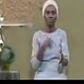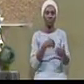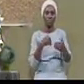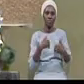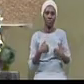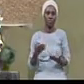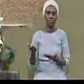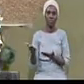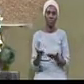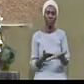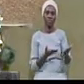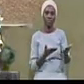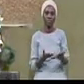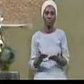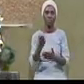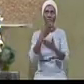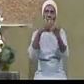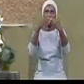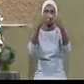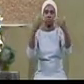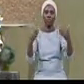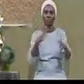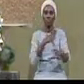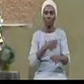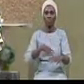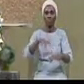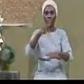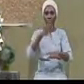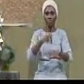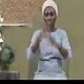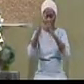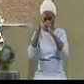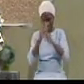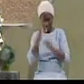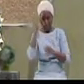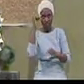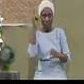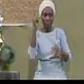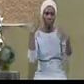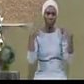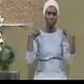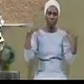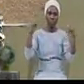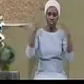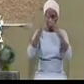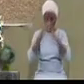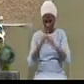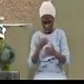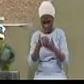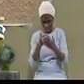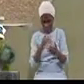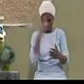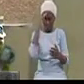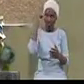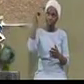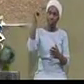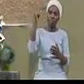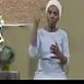Hallelujah. Hallelujah. Heaven and earth adore. Angels bow before Him.